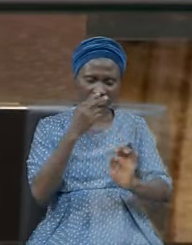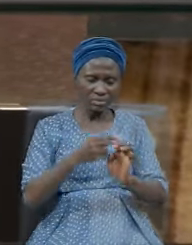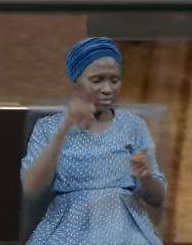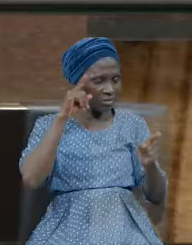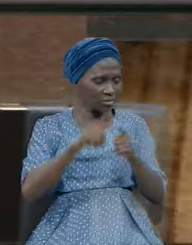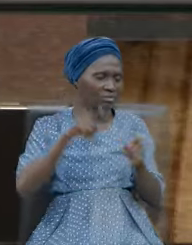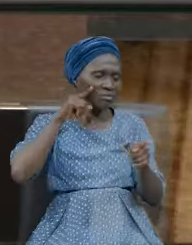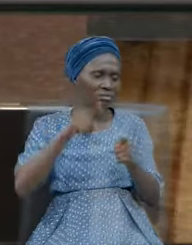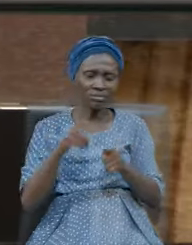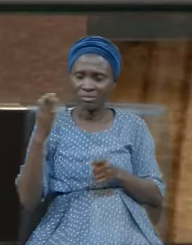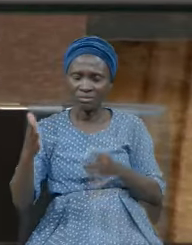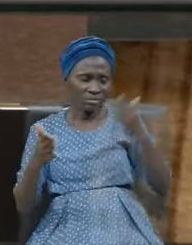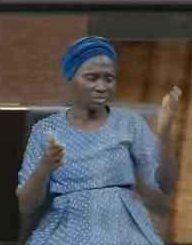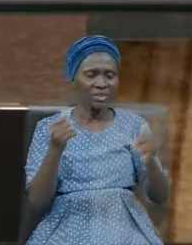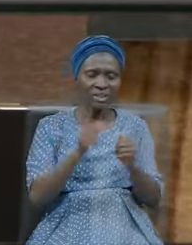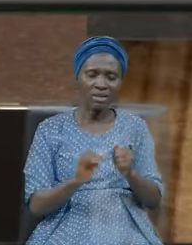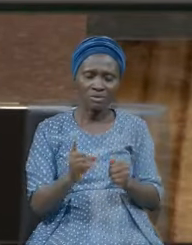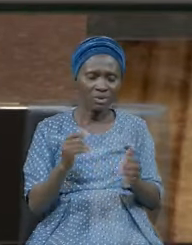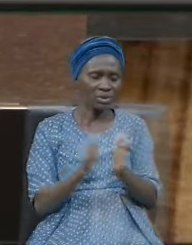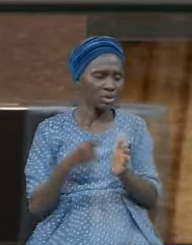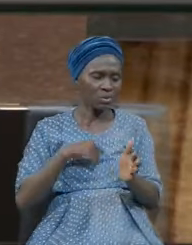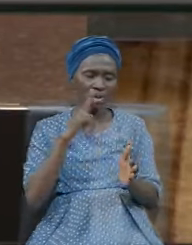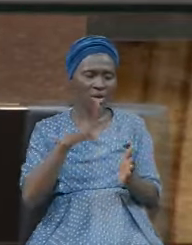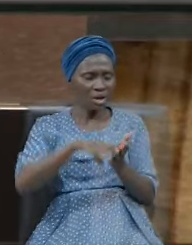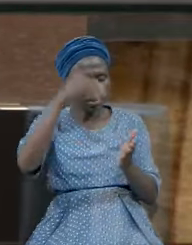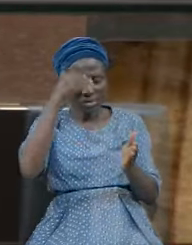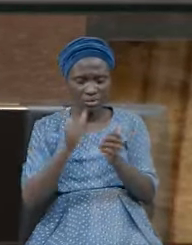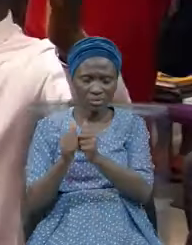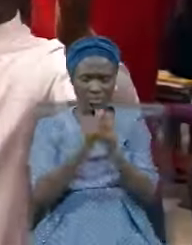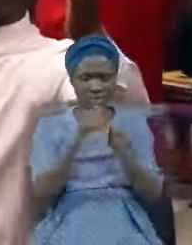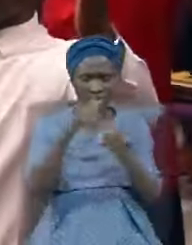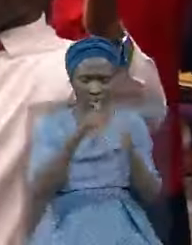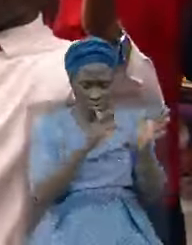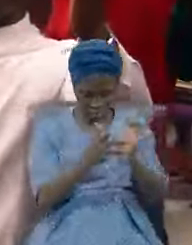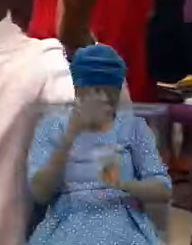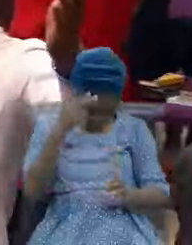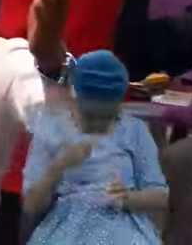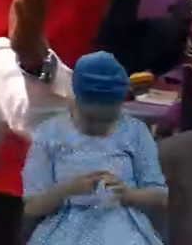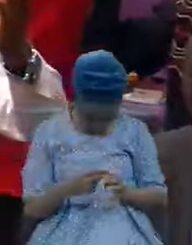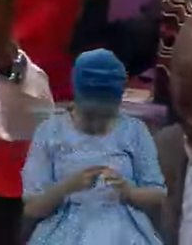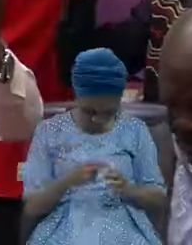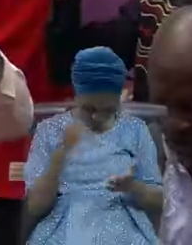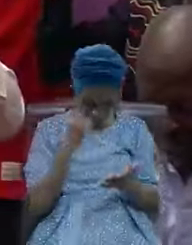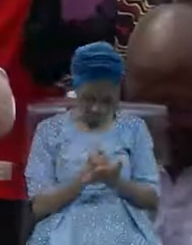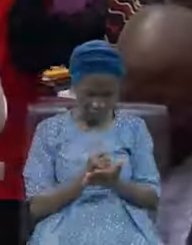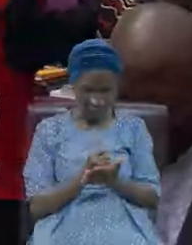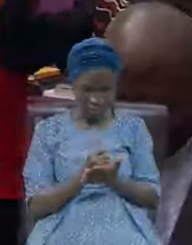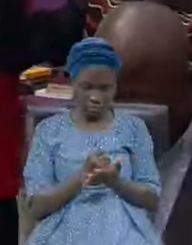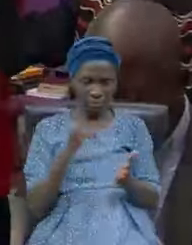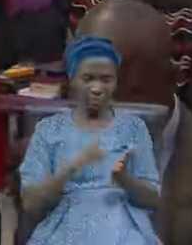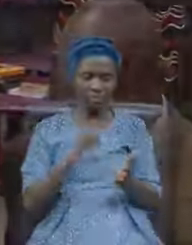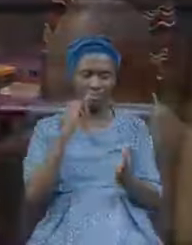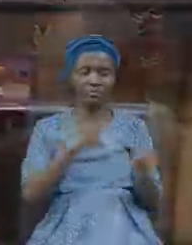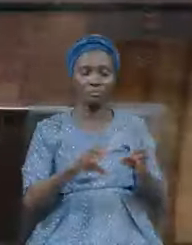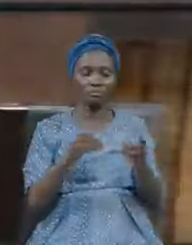there, everywhere that we are studying together in Jesus' name. It is